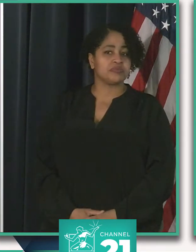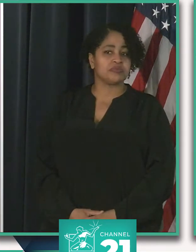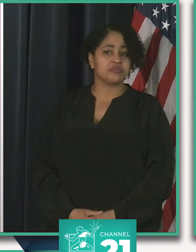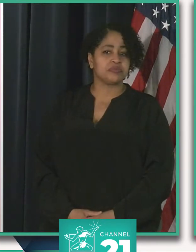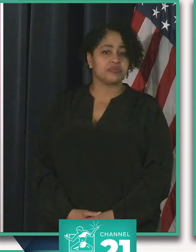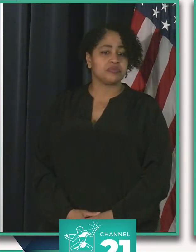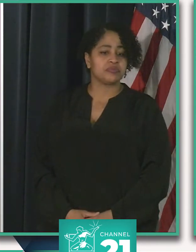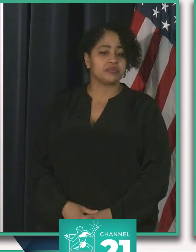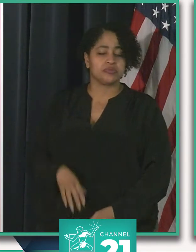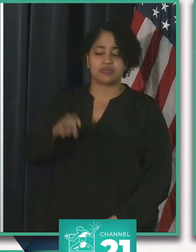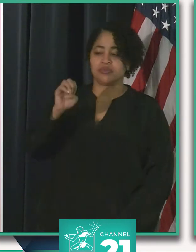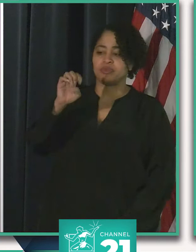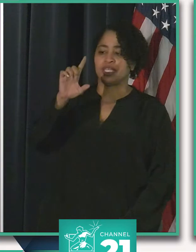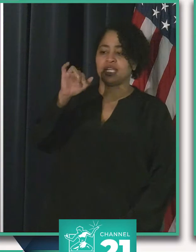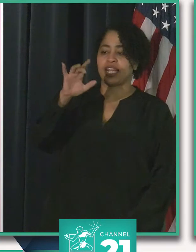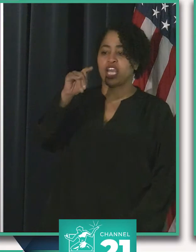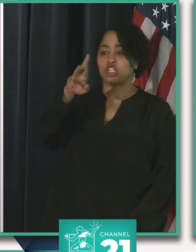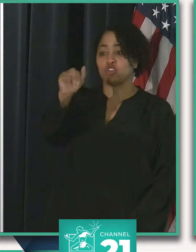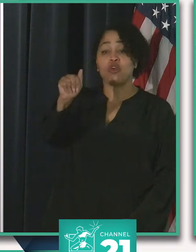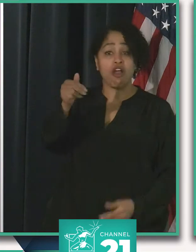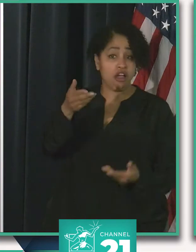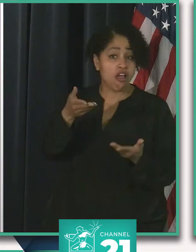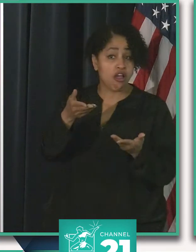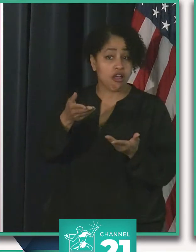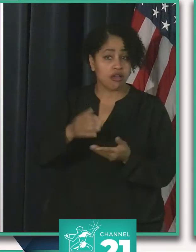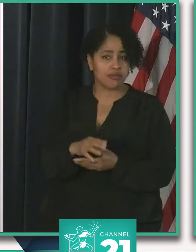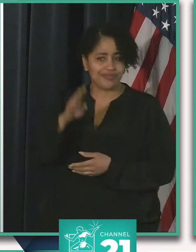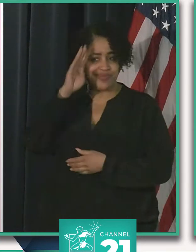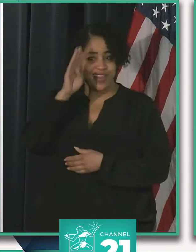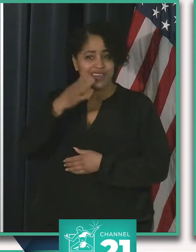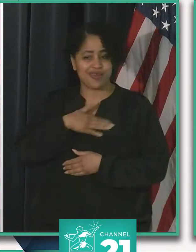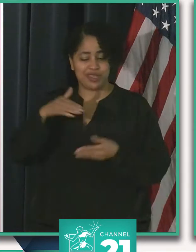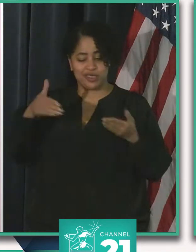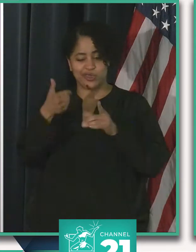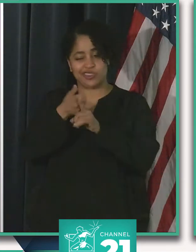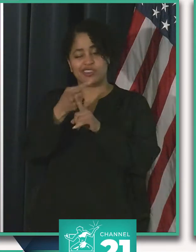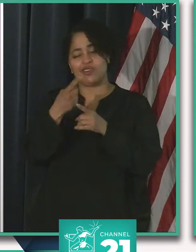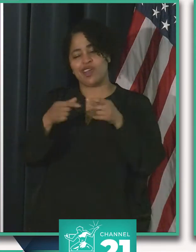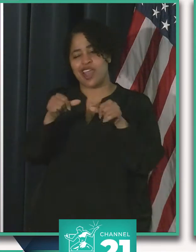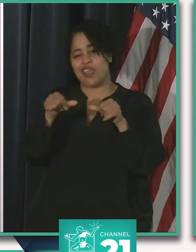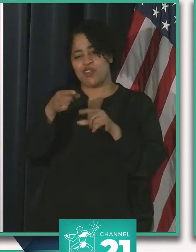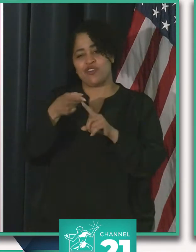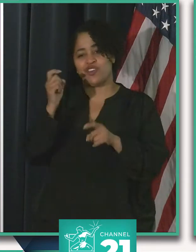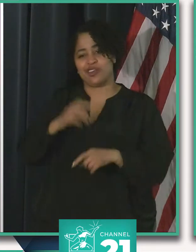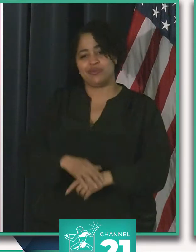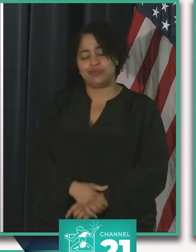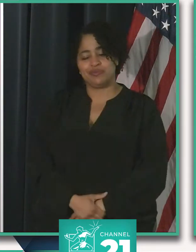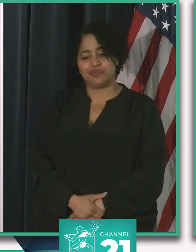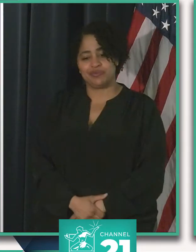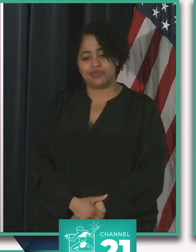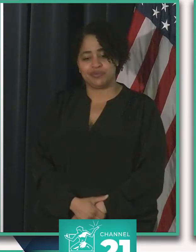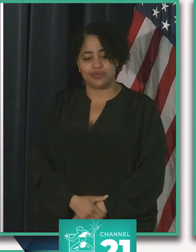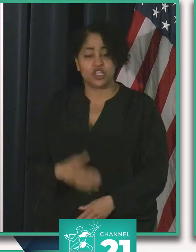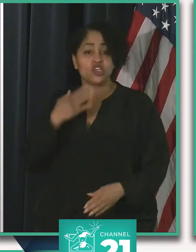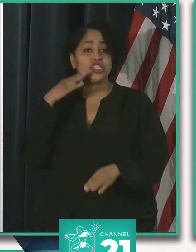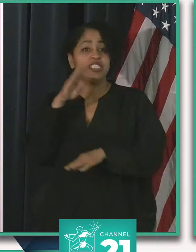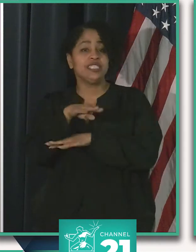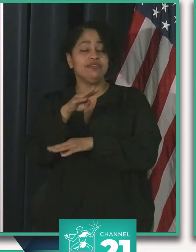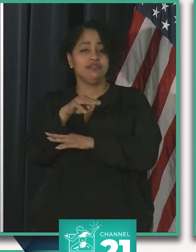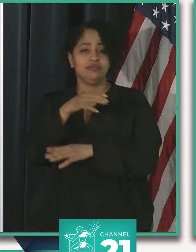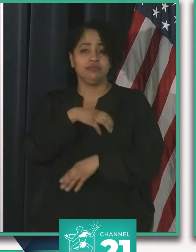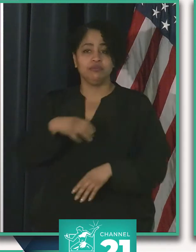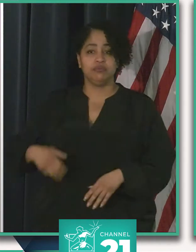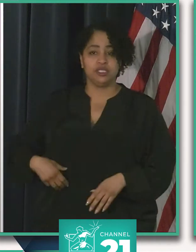Next is Electra. Hey, Electra, please introduce yourself and tell us what neighborhood you're from. Good evening, Mayor Duggan.